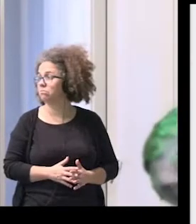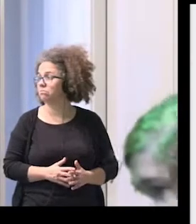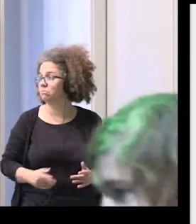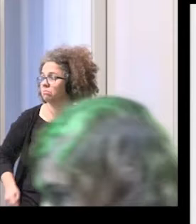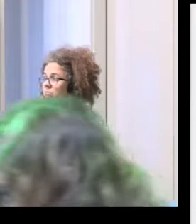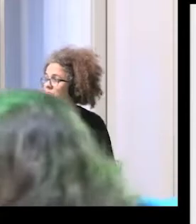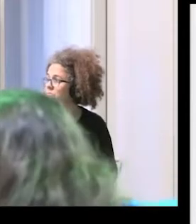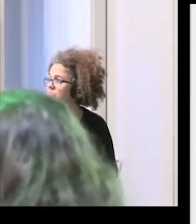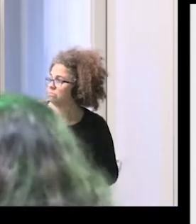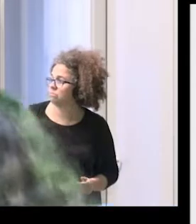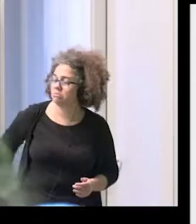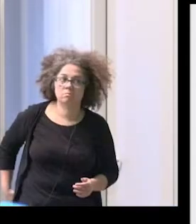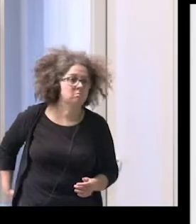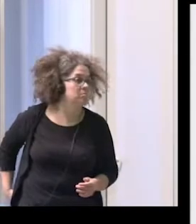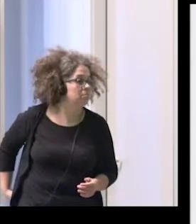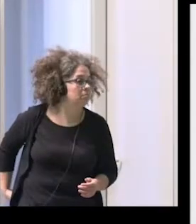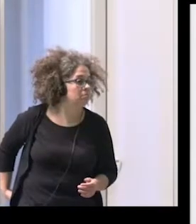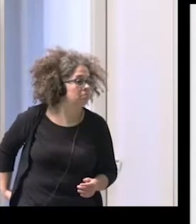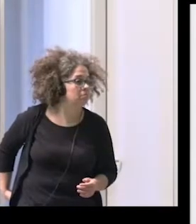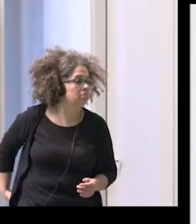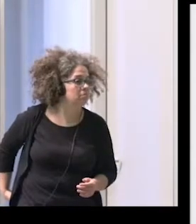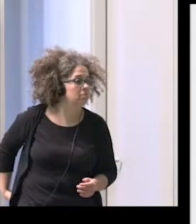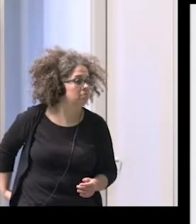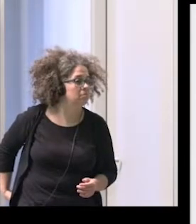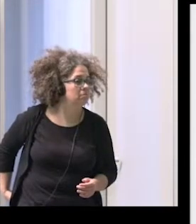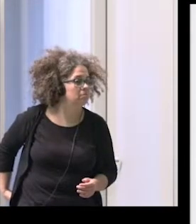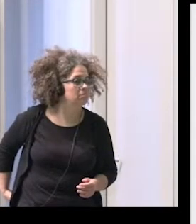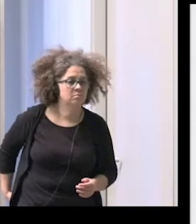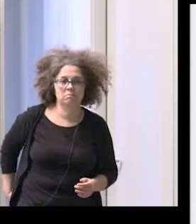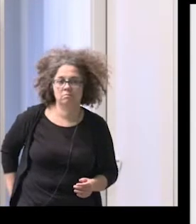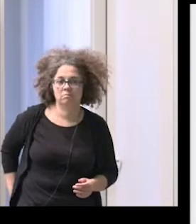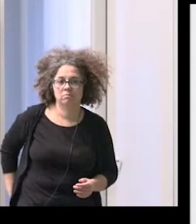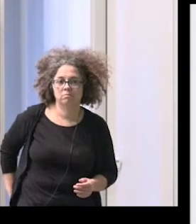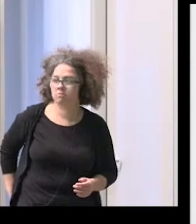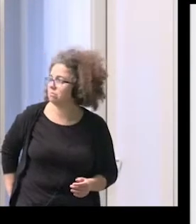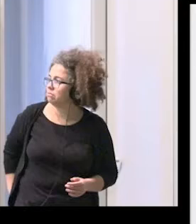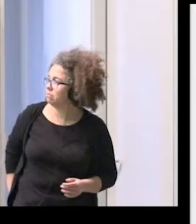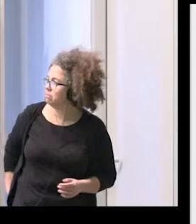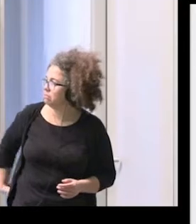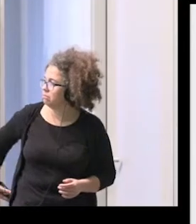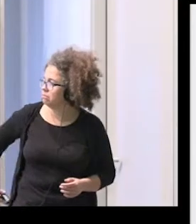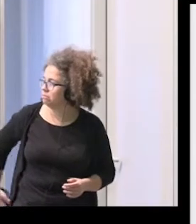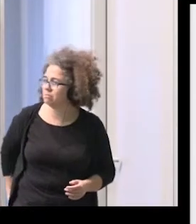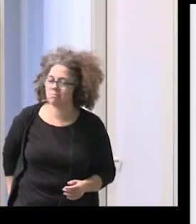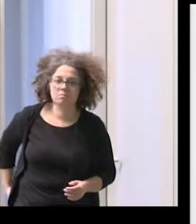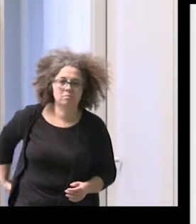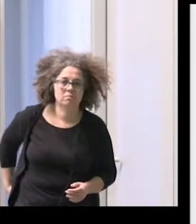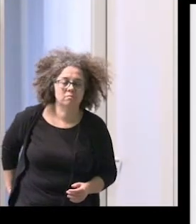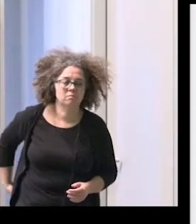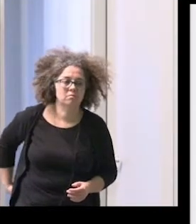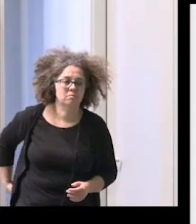Okay, thank you so much. Muy Just bien, while we're muchísimas waiting for the gracias. Mientras slides to esperamos come a up. Oh, here we are. que salgan Look las how diapositivas, nice. aquí está, perfecto. Wonderful.